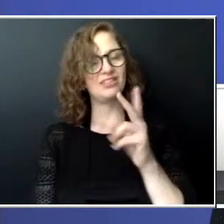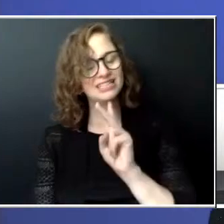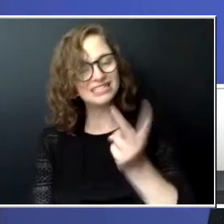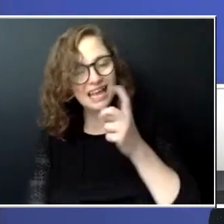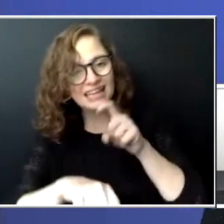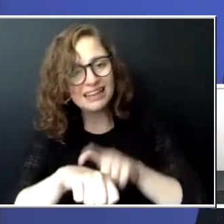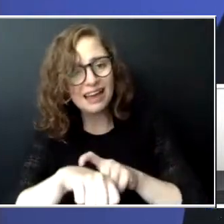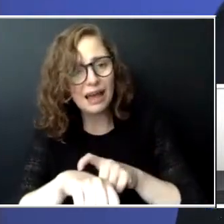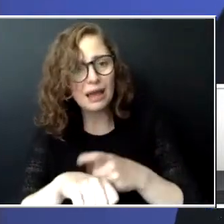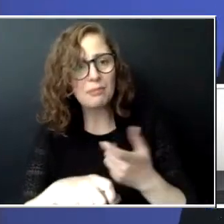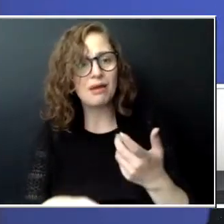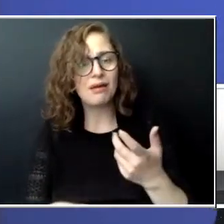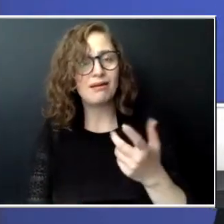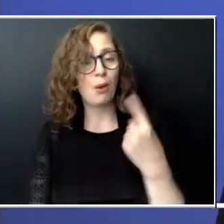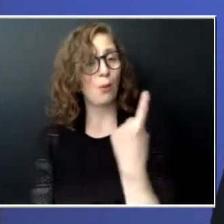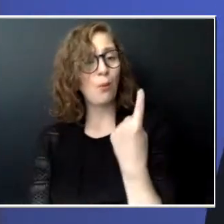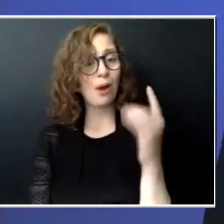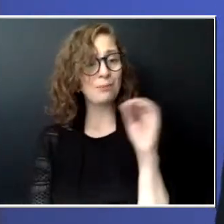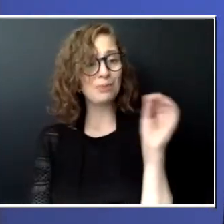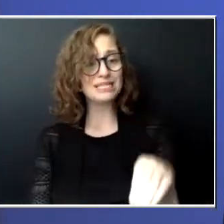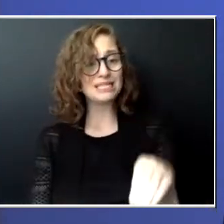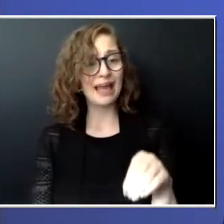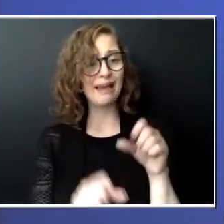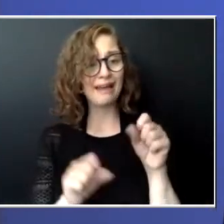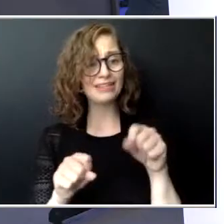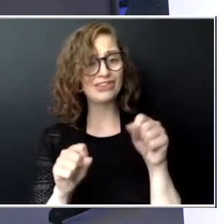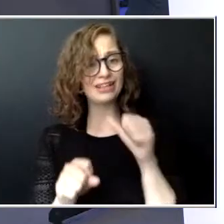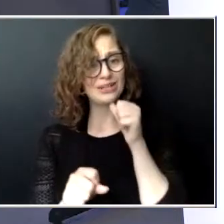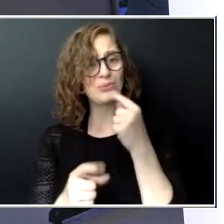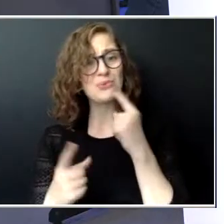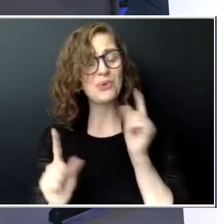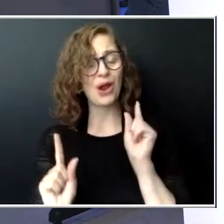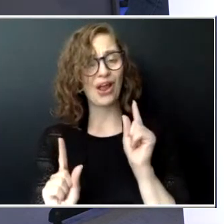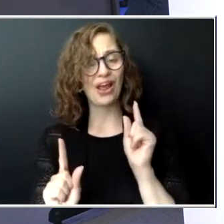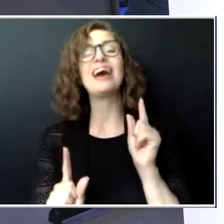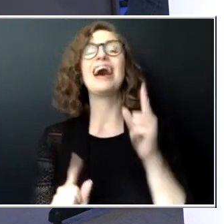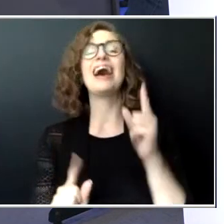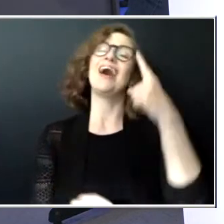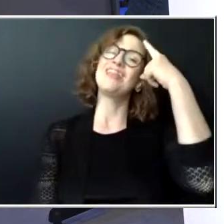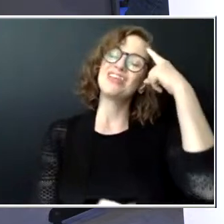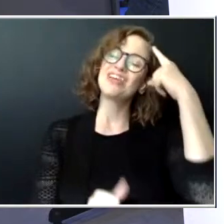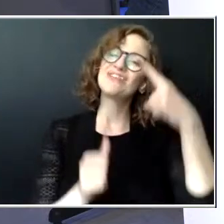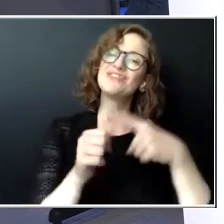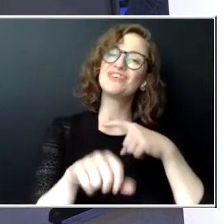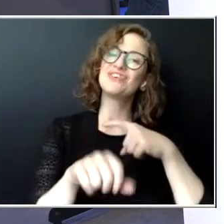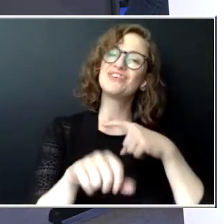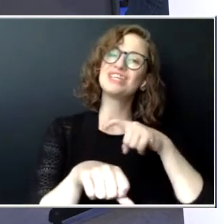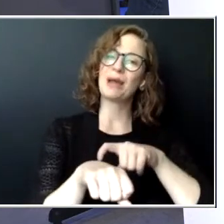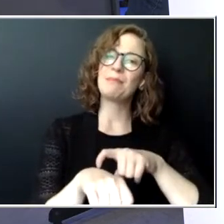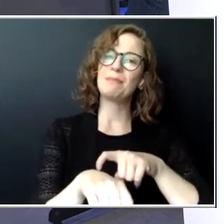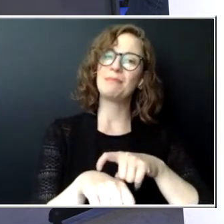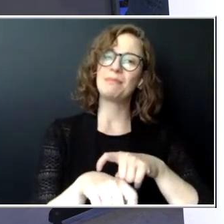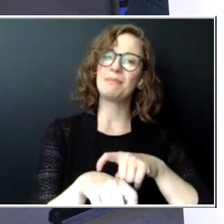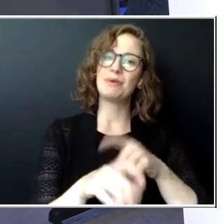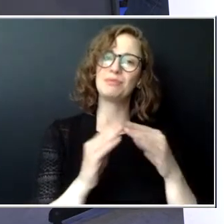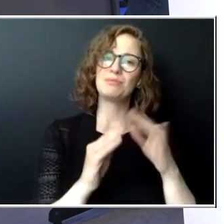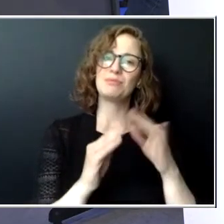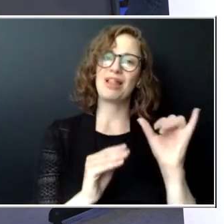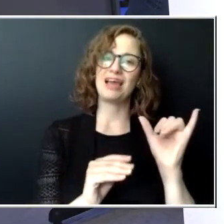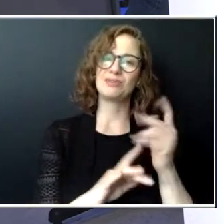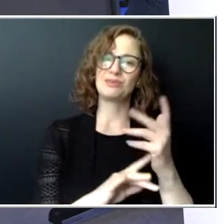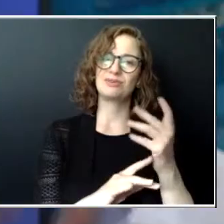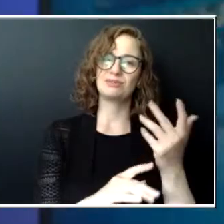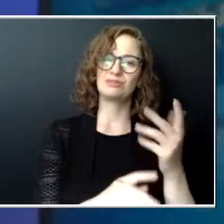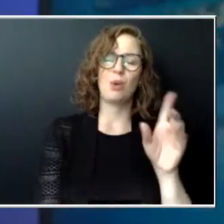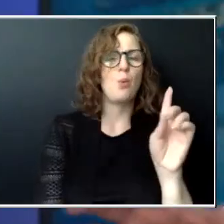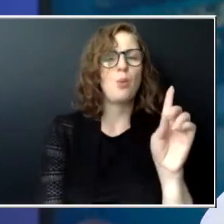work, as I recall. yeah, And I remember, I think the first time it was more like what I really quote as 1%. Like, okay, you know, it's